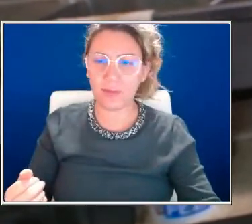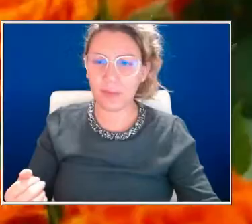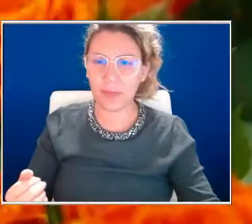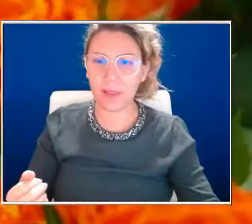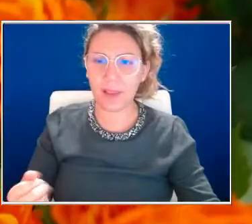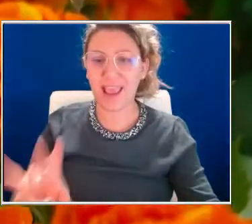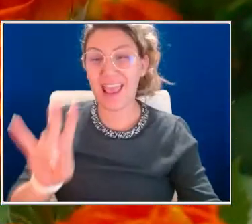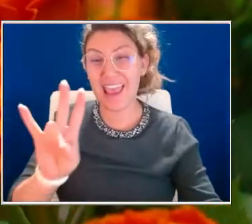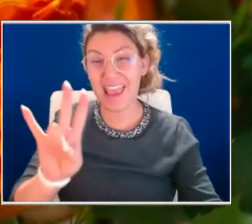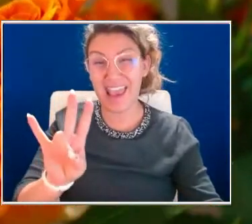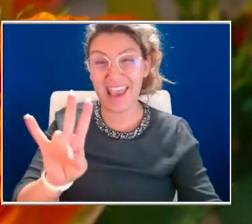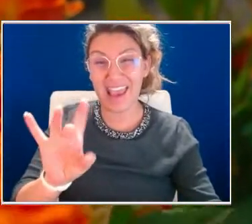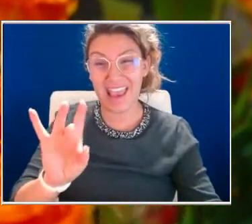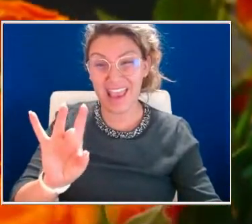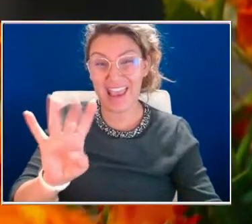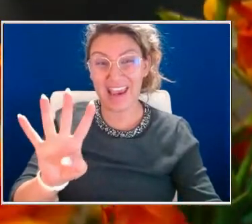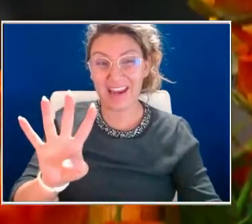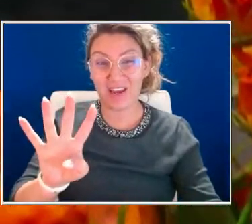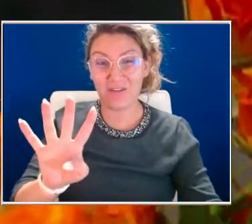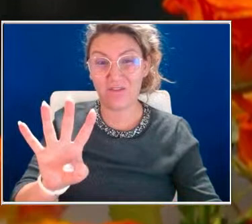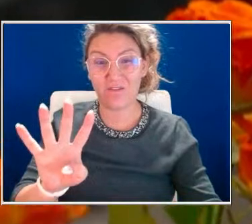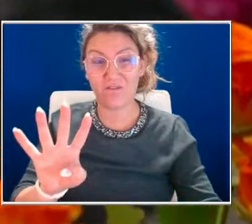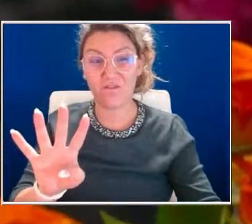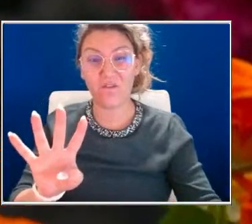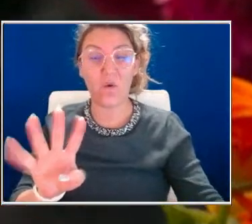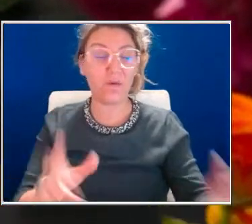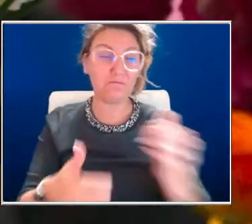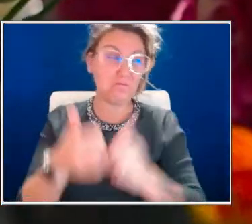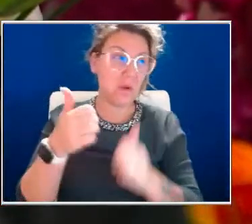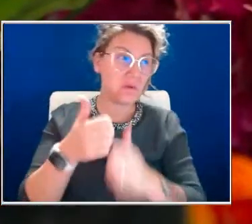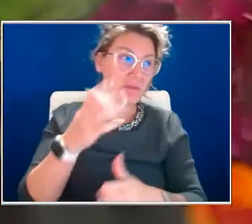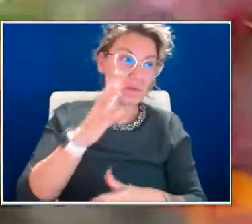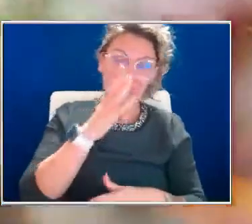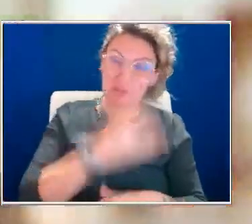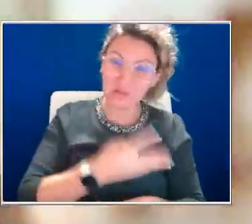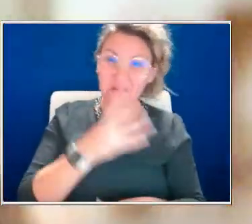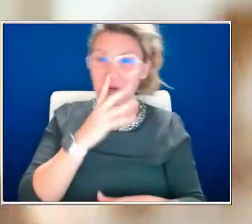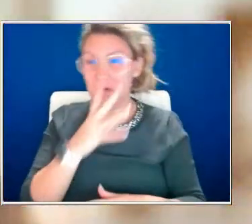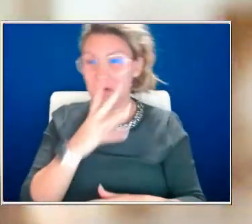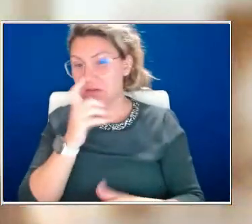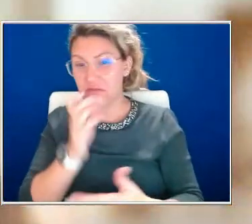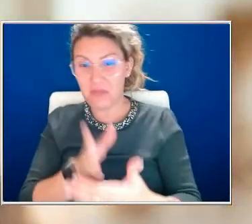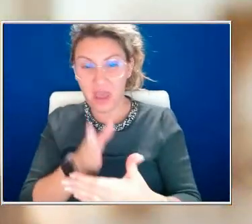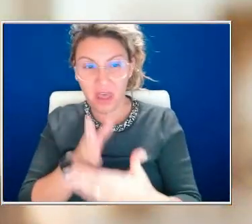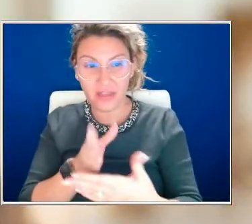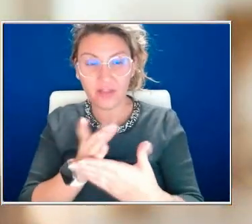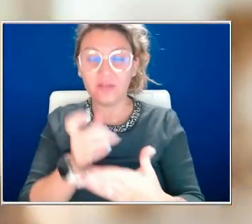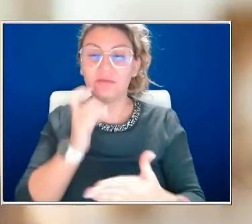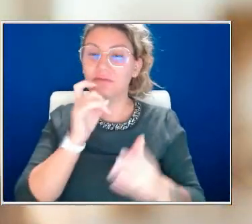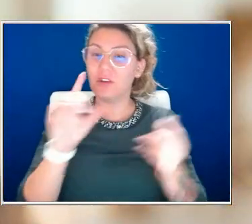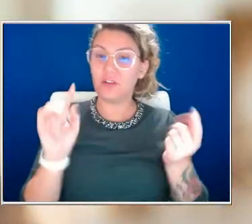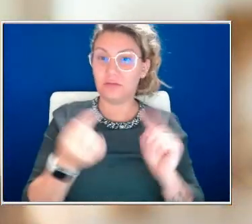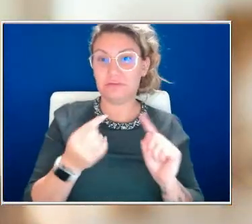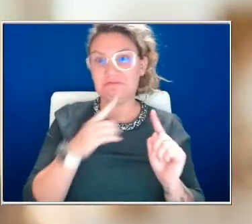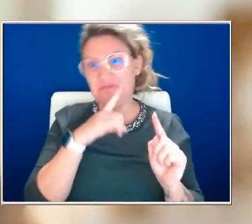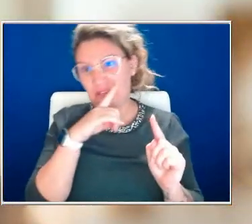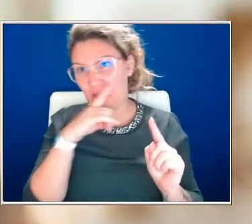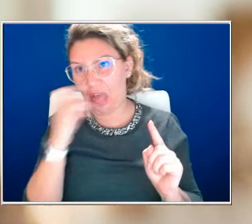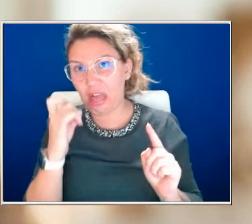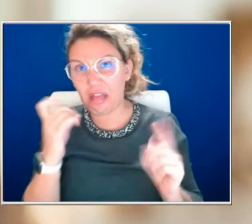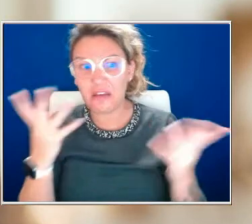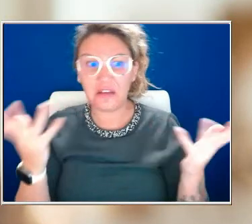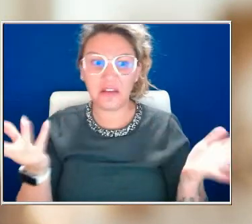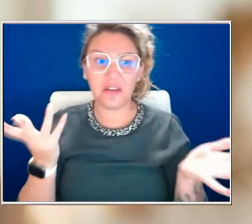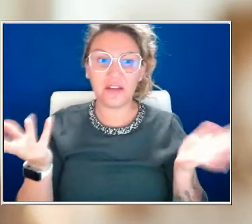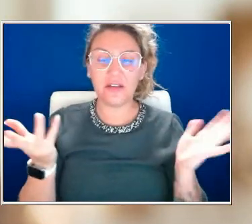he was in his 60s and had mostly ignored them. You know, they didn't bother me, they didn't hurt, they're ugly, and you didn't let your legs